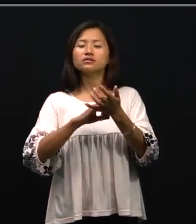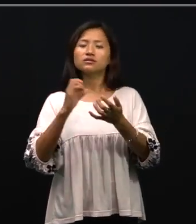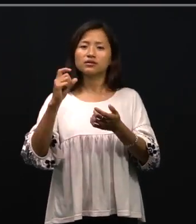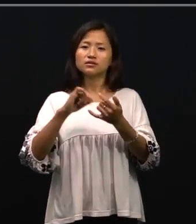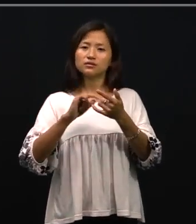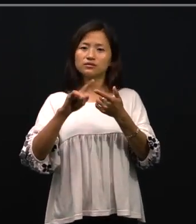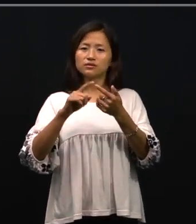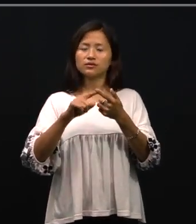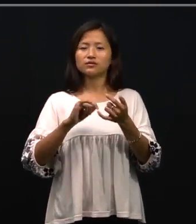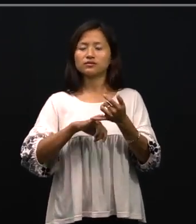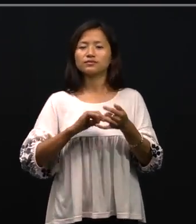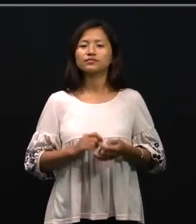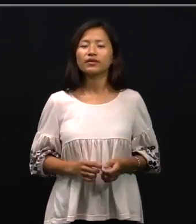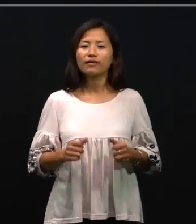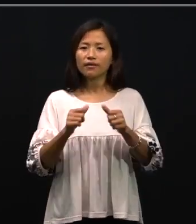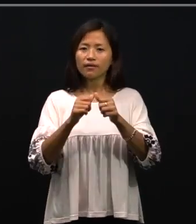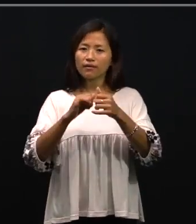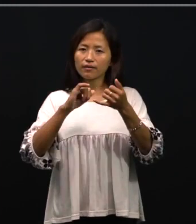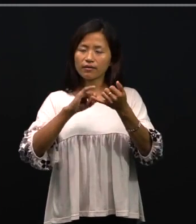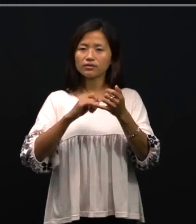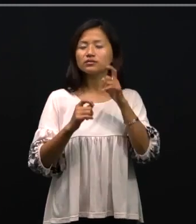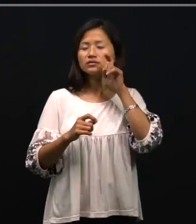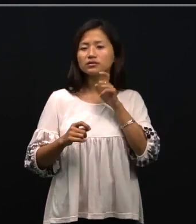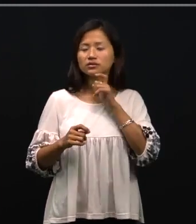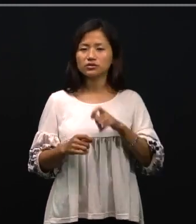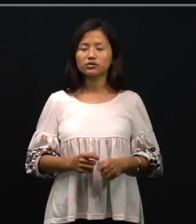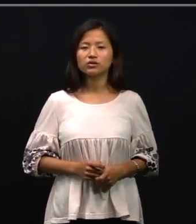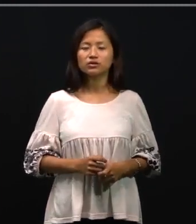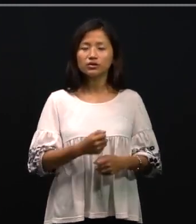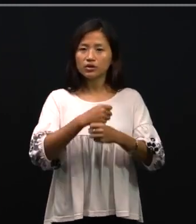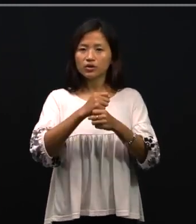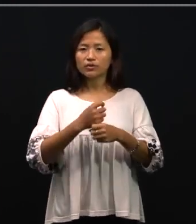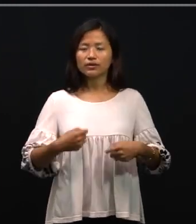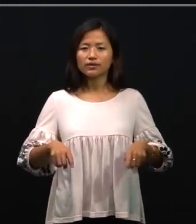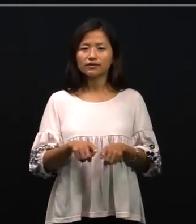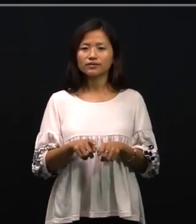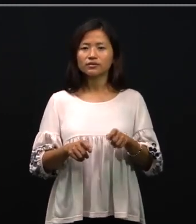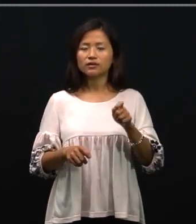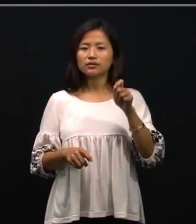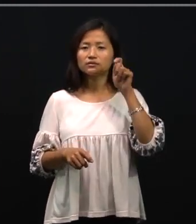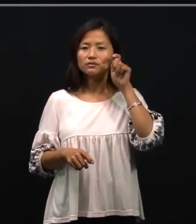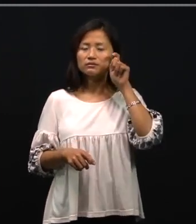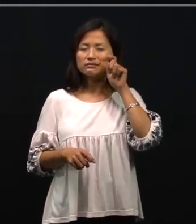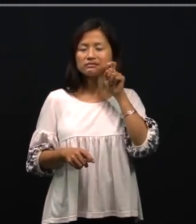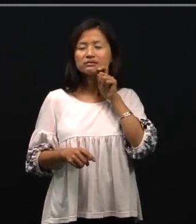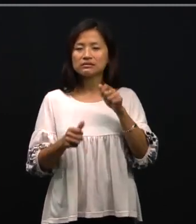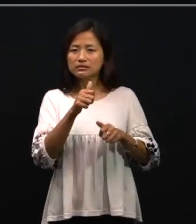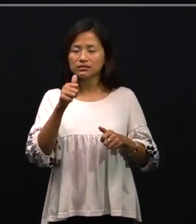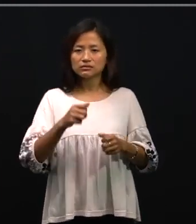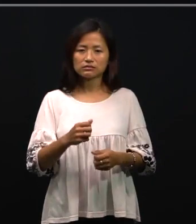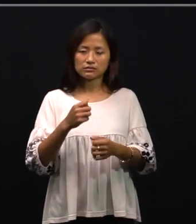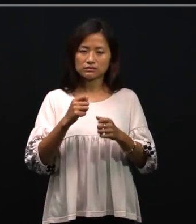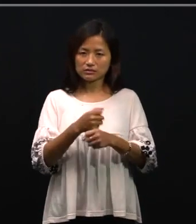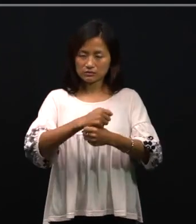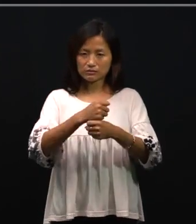asexual and sexual reproduction. So asexual takes place, reproduction takes place by means